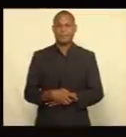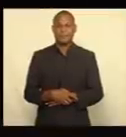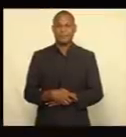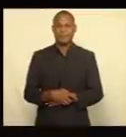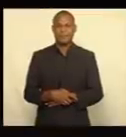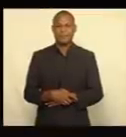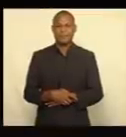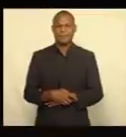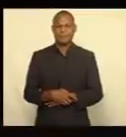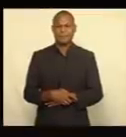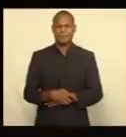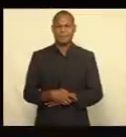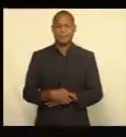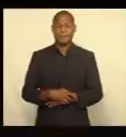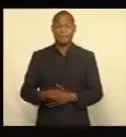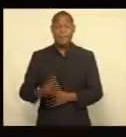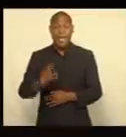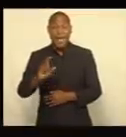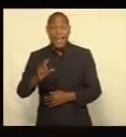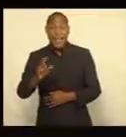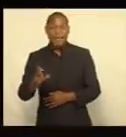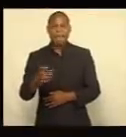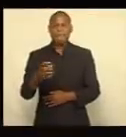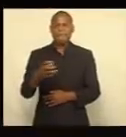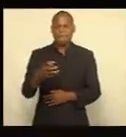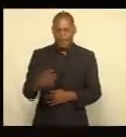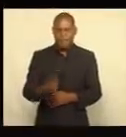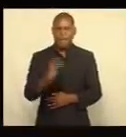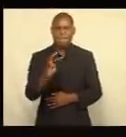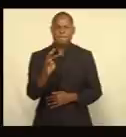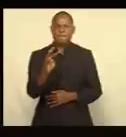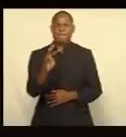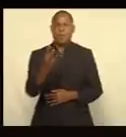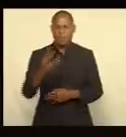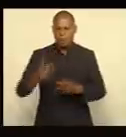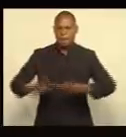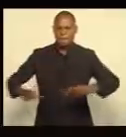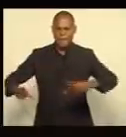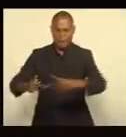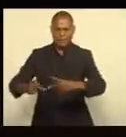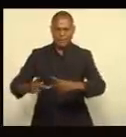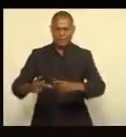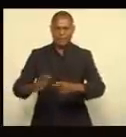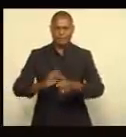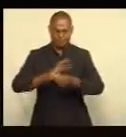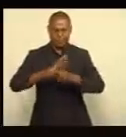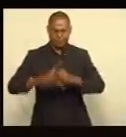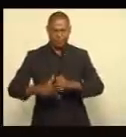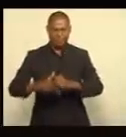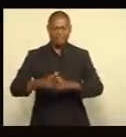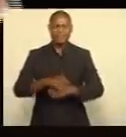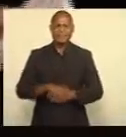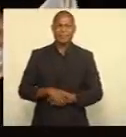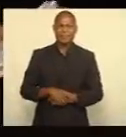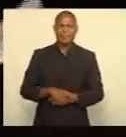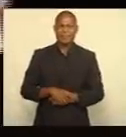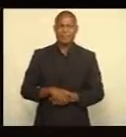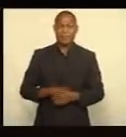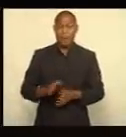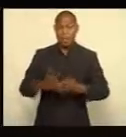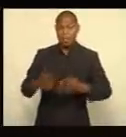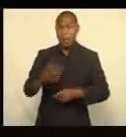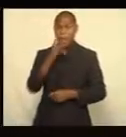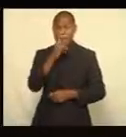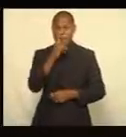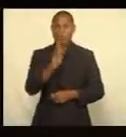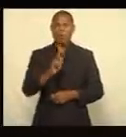Edwin, Cunningham is now considered the fourth containment area with this current outbreak, as now people are rushing